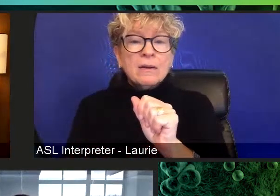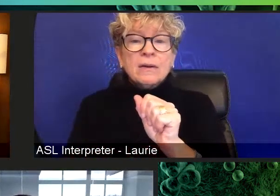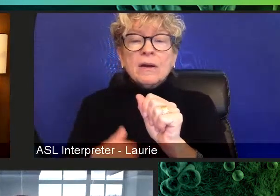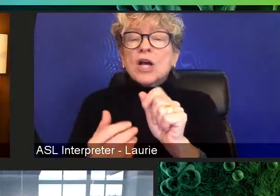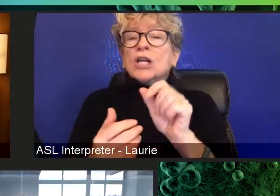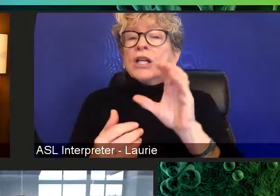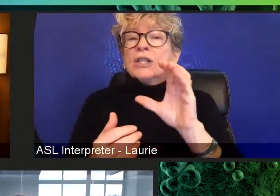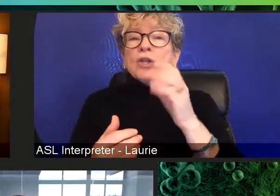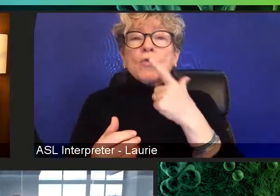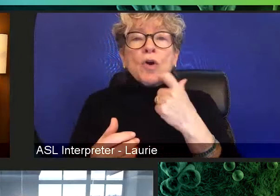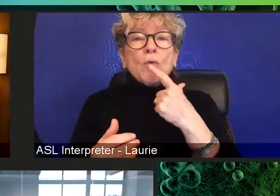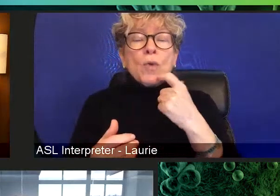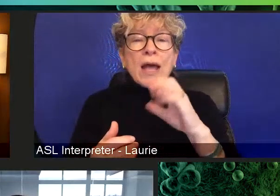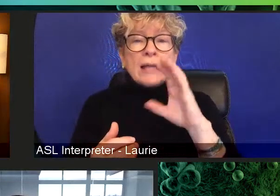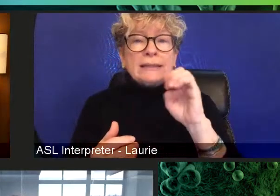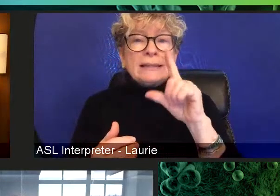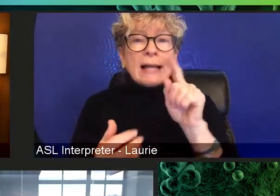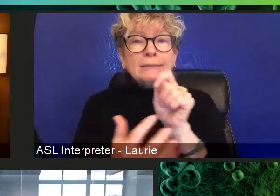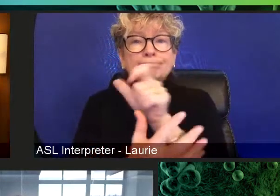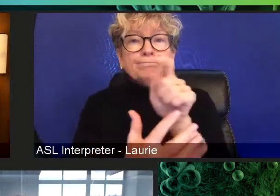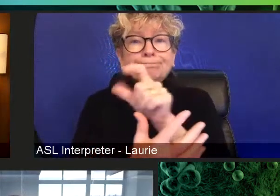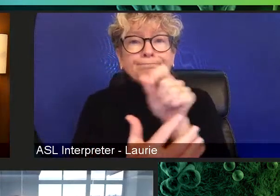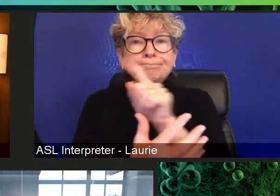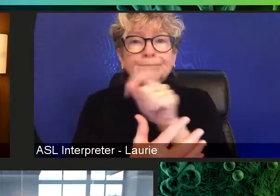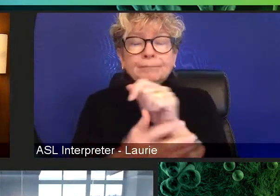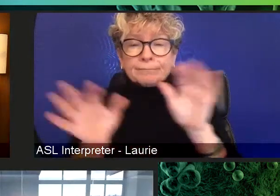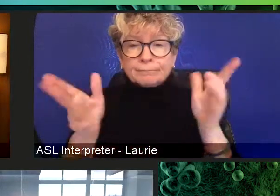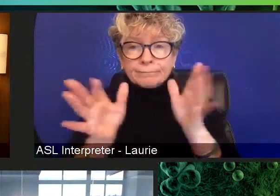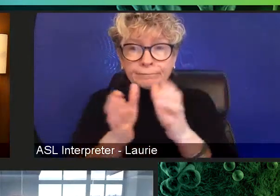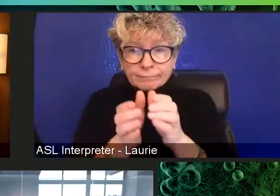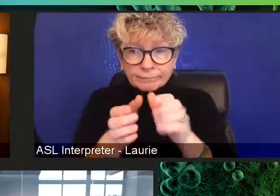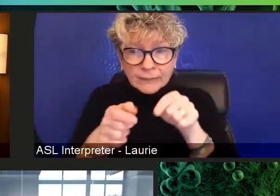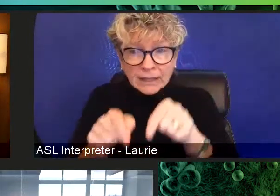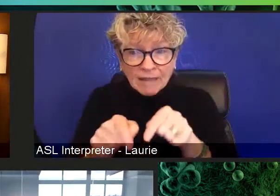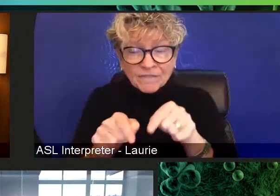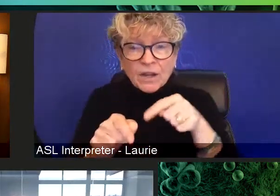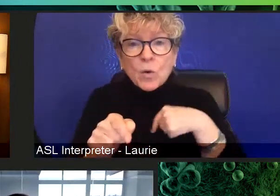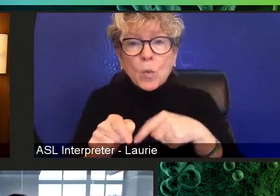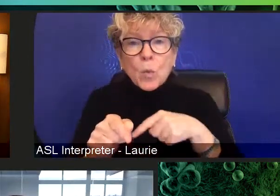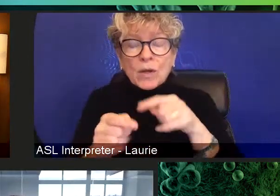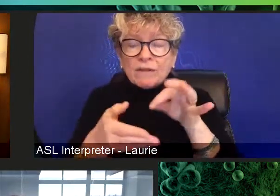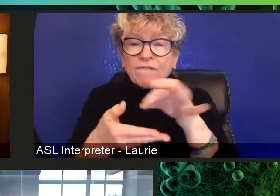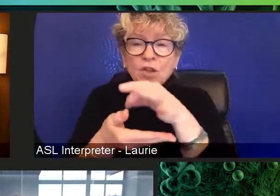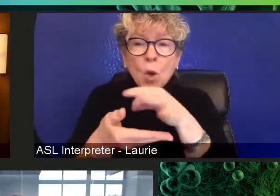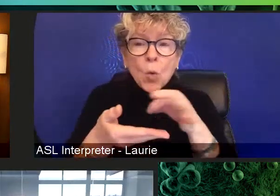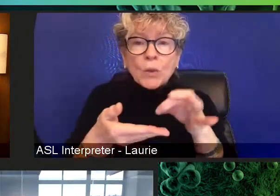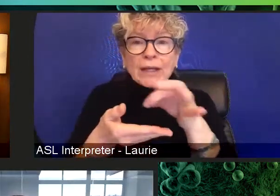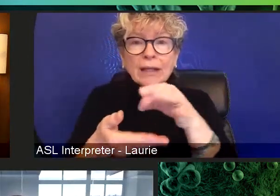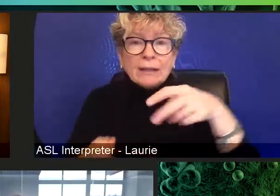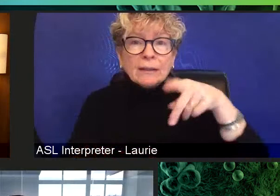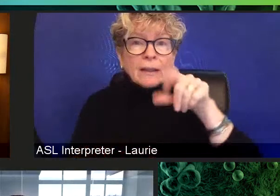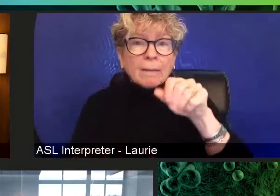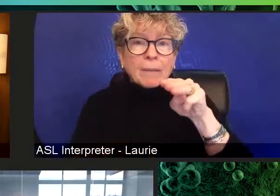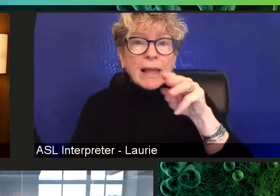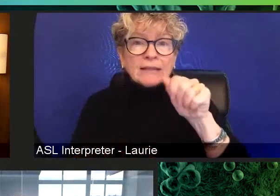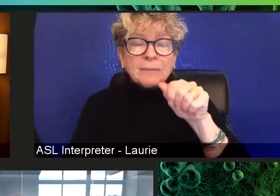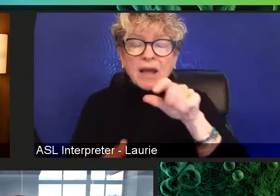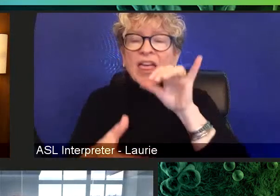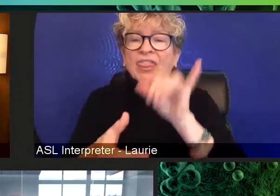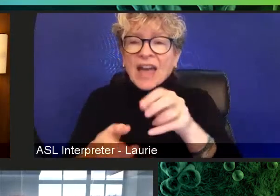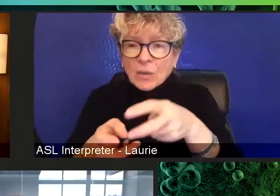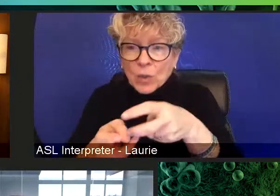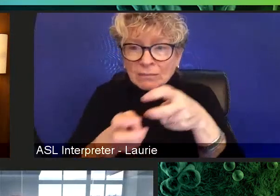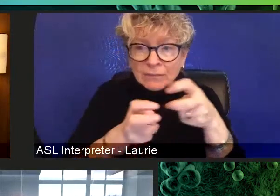cells, red blood cells, white blood cells, and we take what's free floating in the plasma. Okay, and then we take that and we sequence it, as you mentioned.